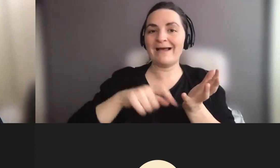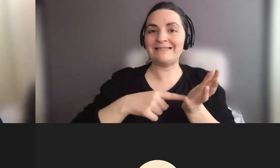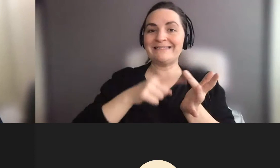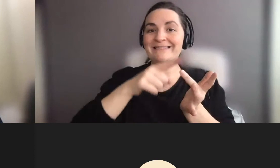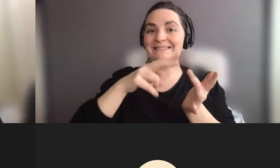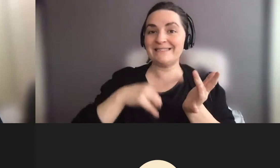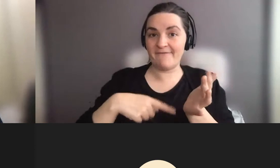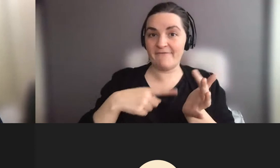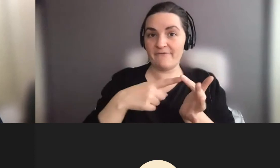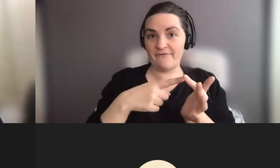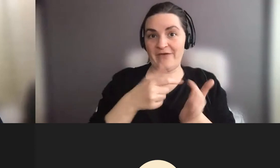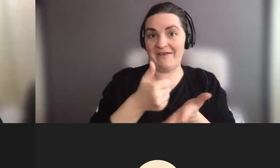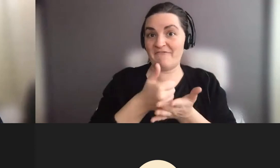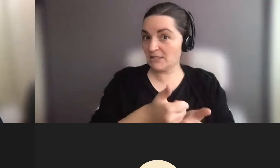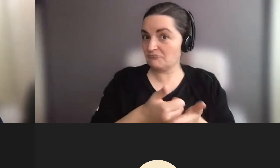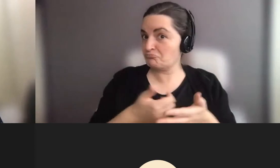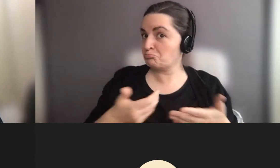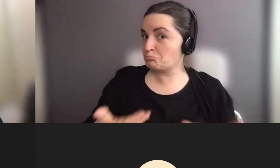need to do better next time?